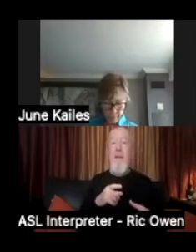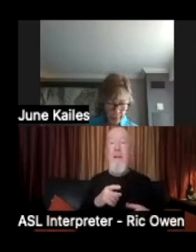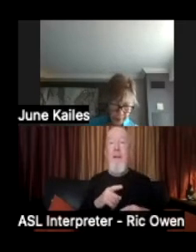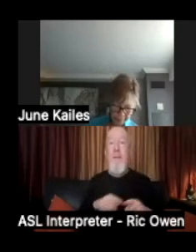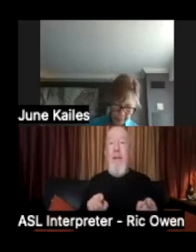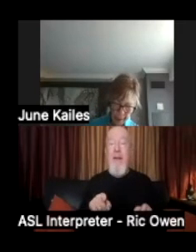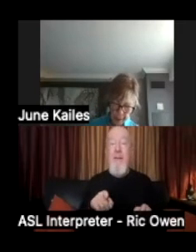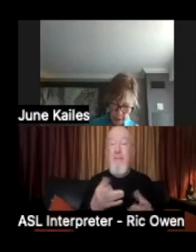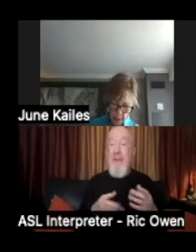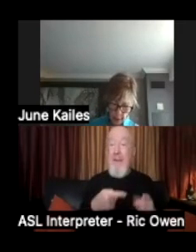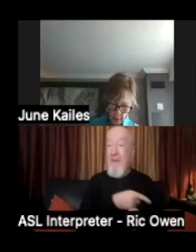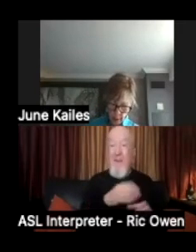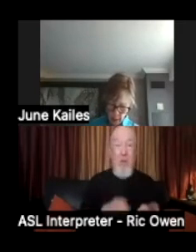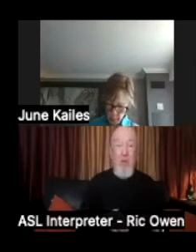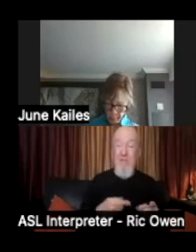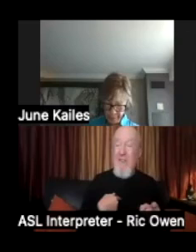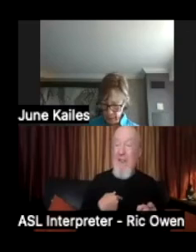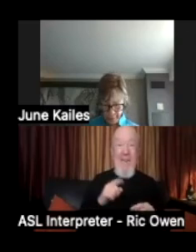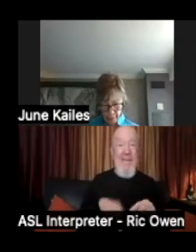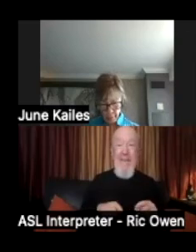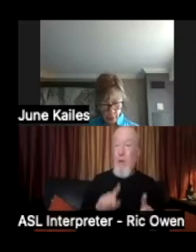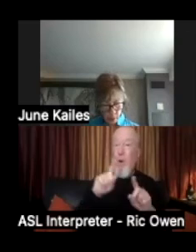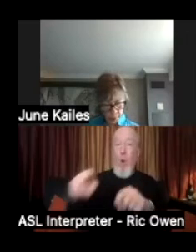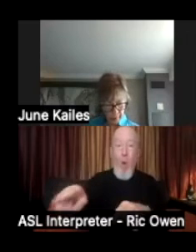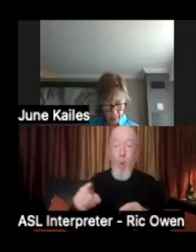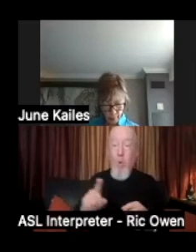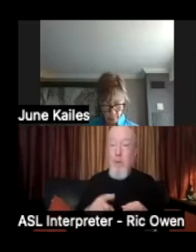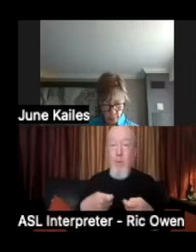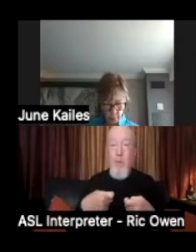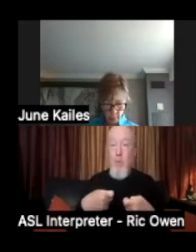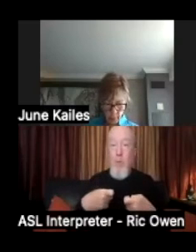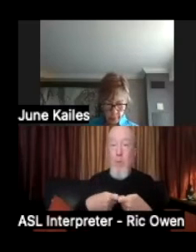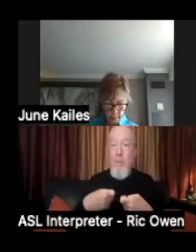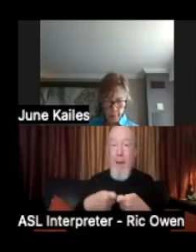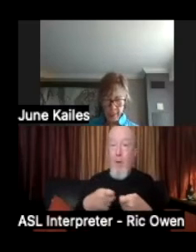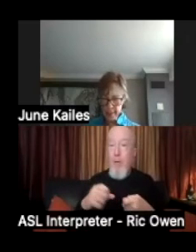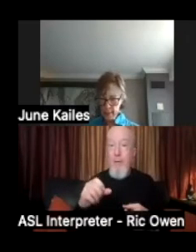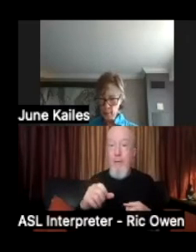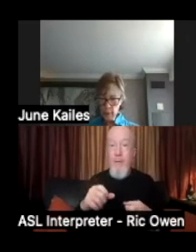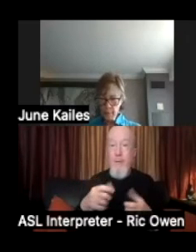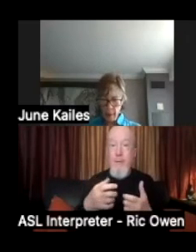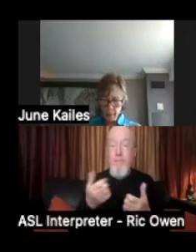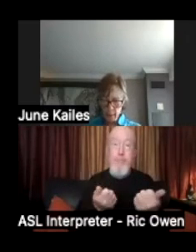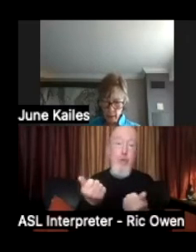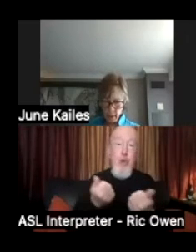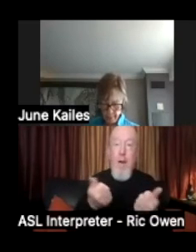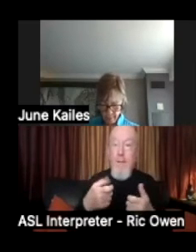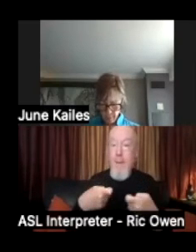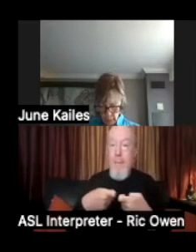have gas to when they can get to a hotel or other location with